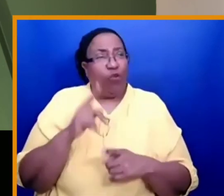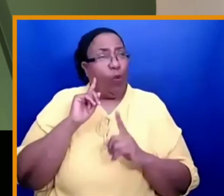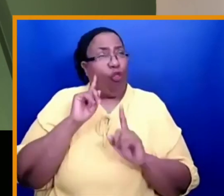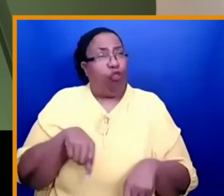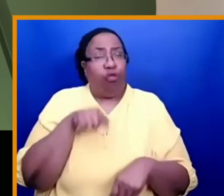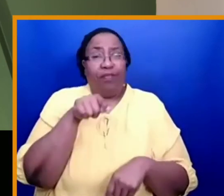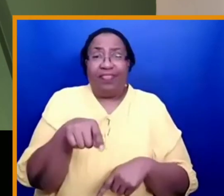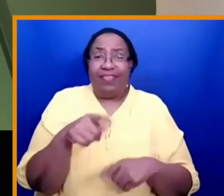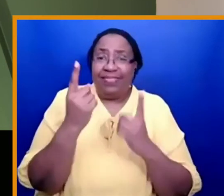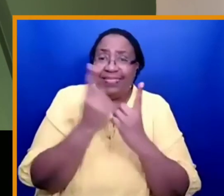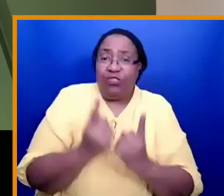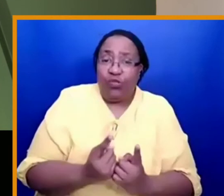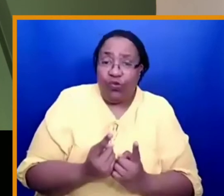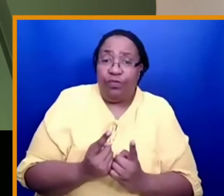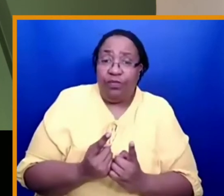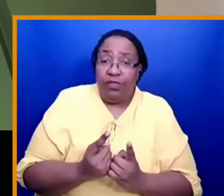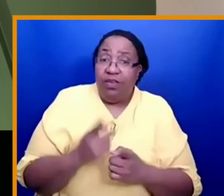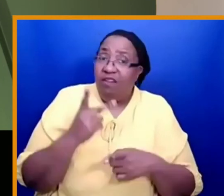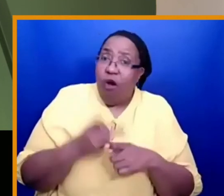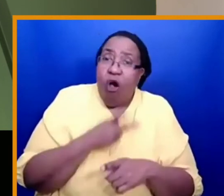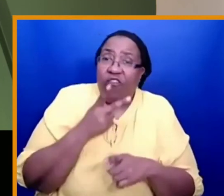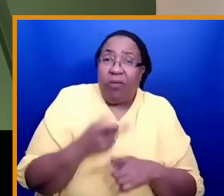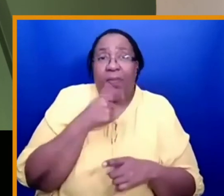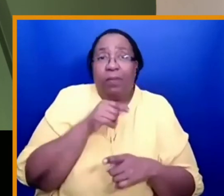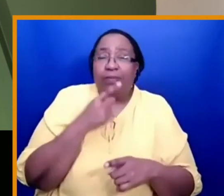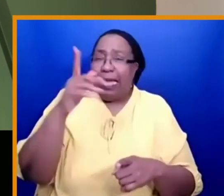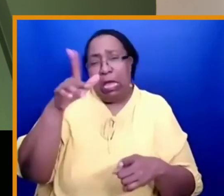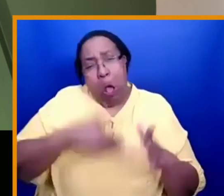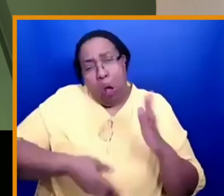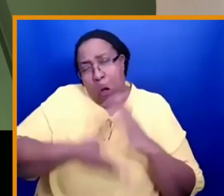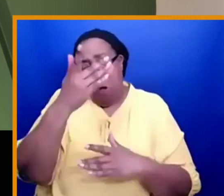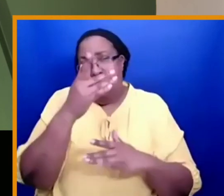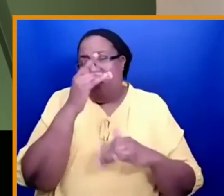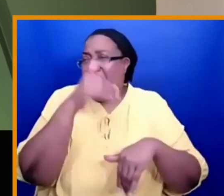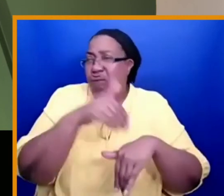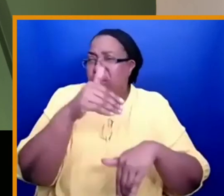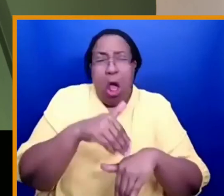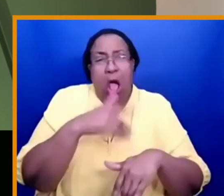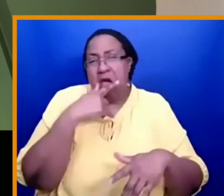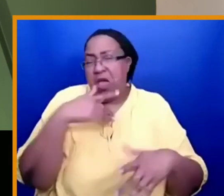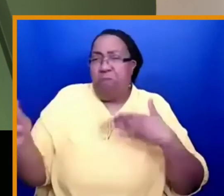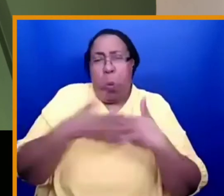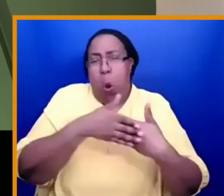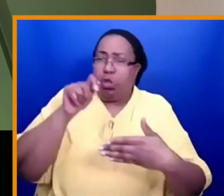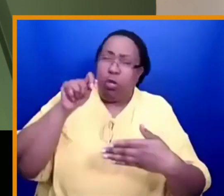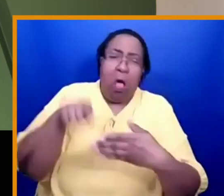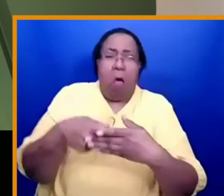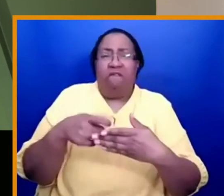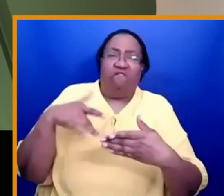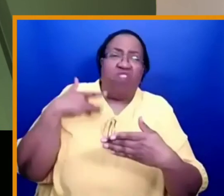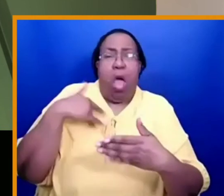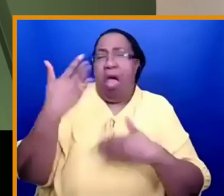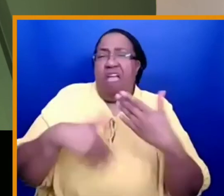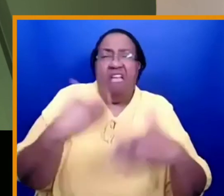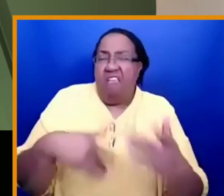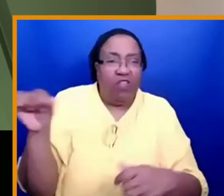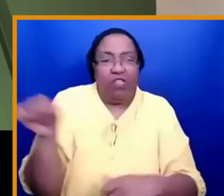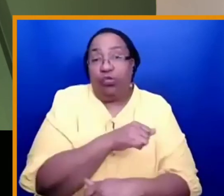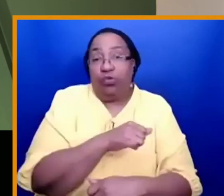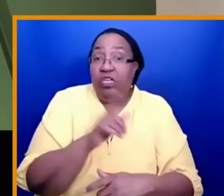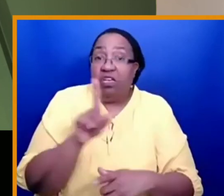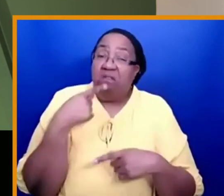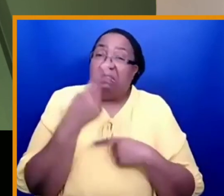the gallery and say, tough on crime, lock them up, throw away the key, and to hell with humanity. Maybe it's a vote winner in the short term,